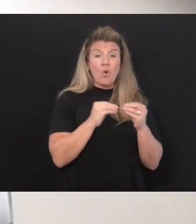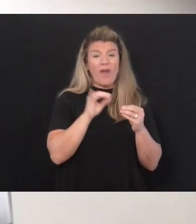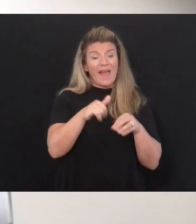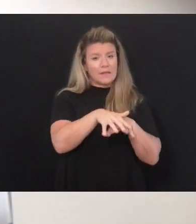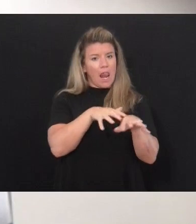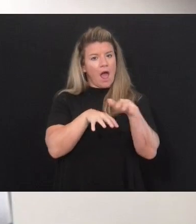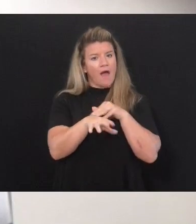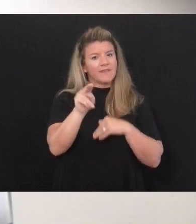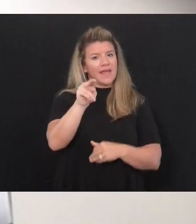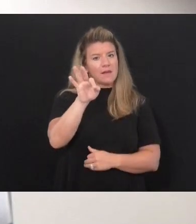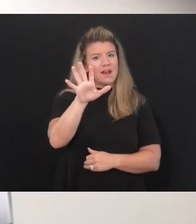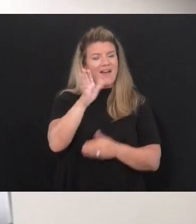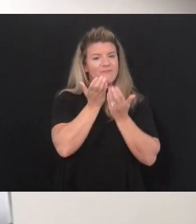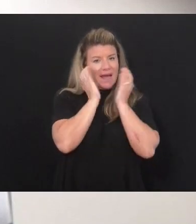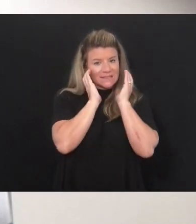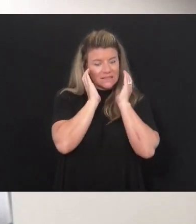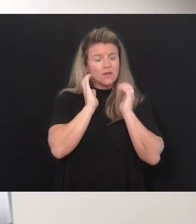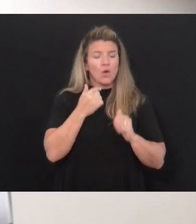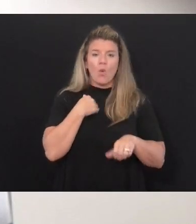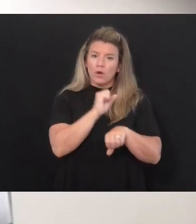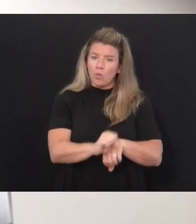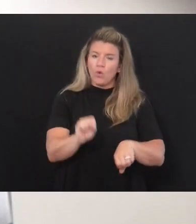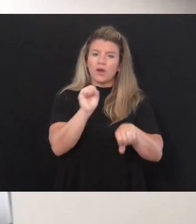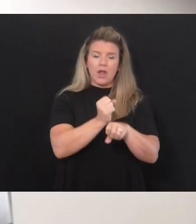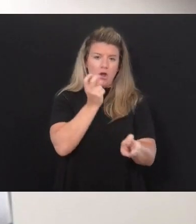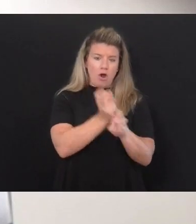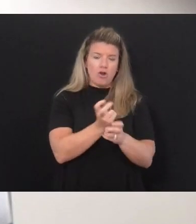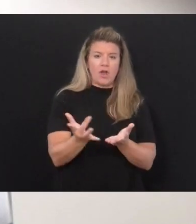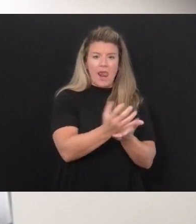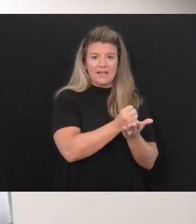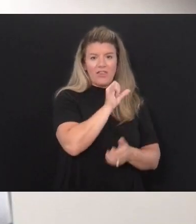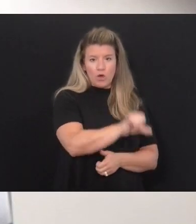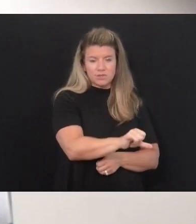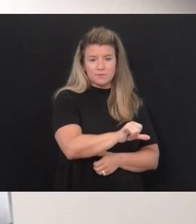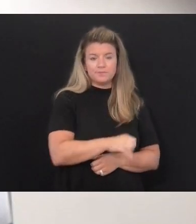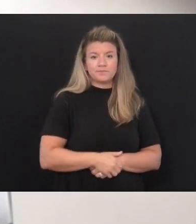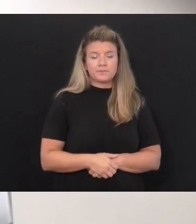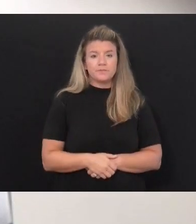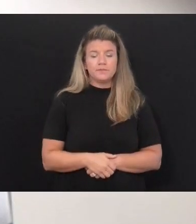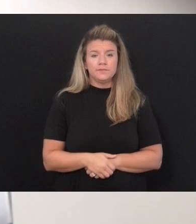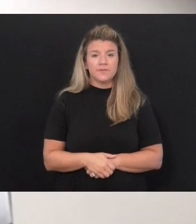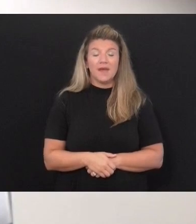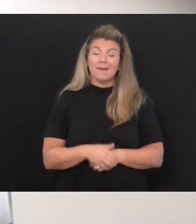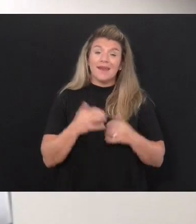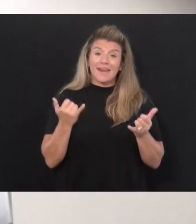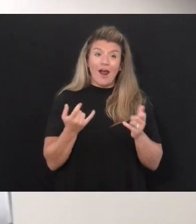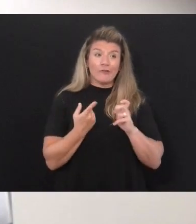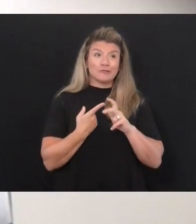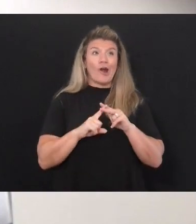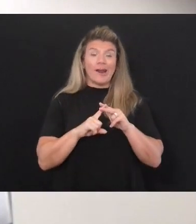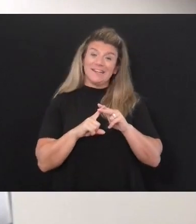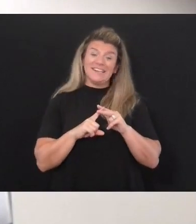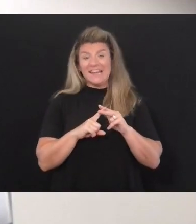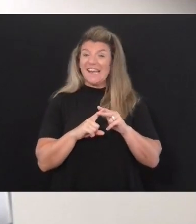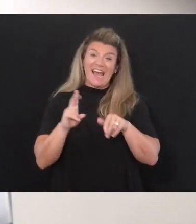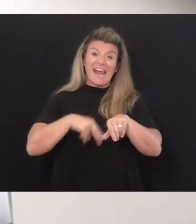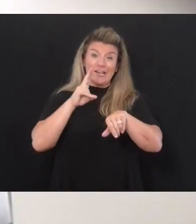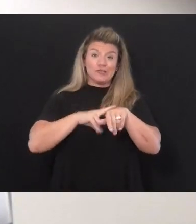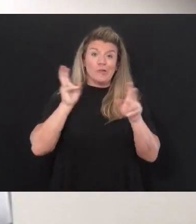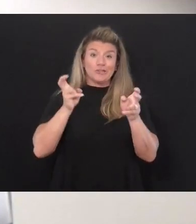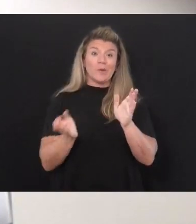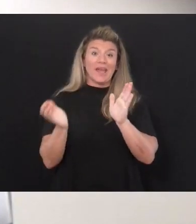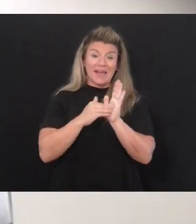look okay. Our deaths are still only 95. And while that's 95 West Virginians that have died, if you look across the country, that's